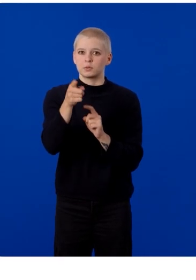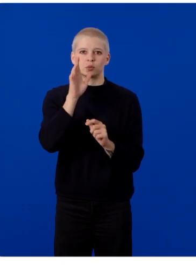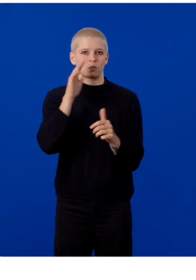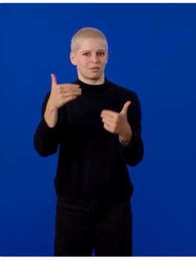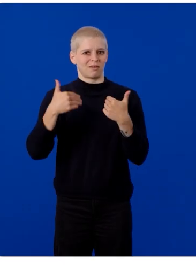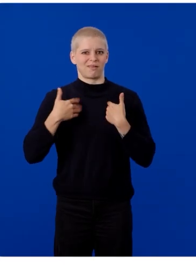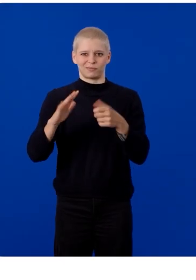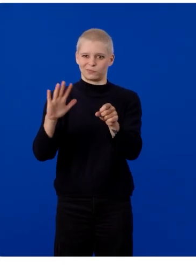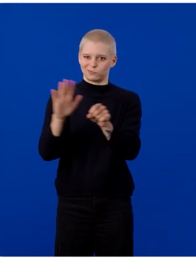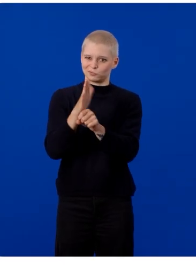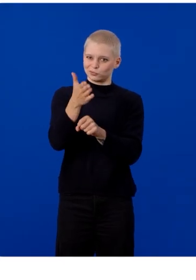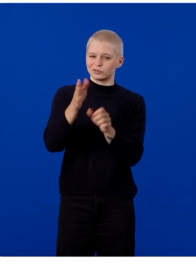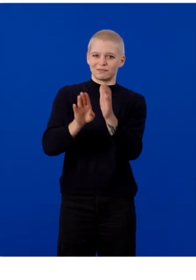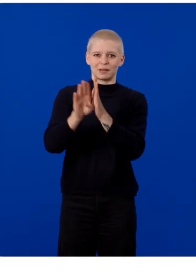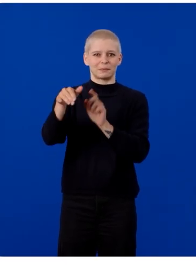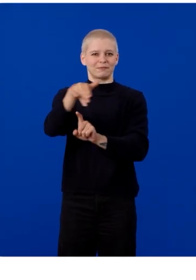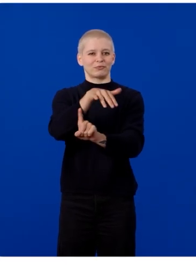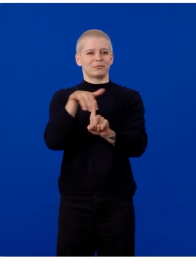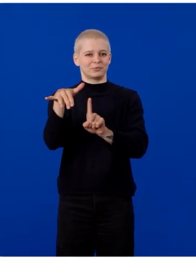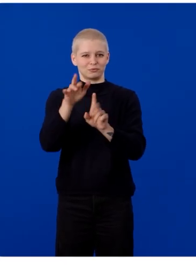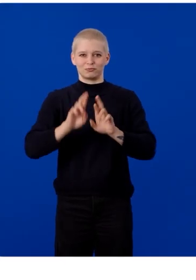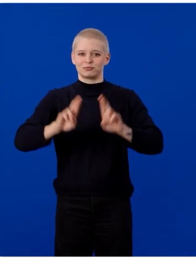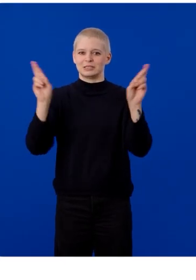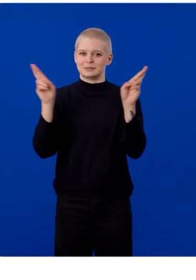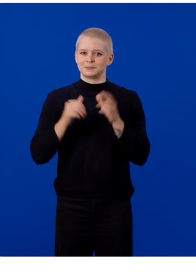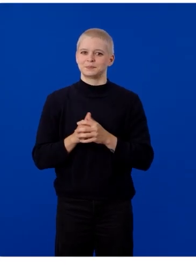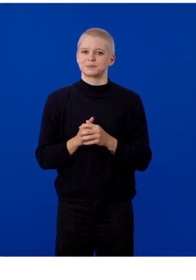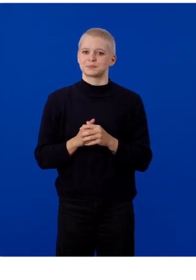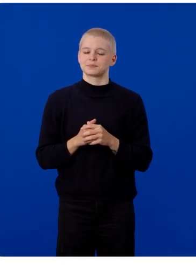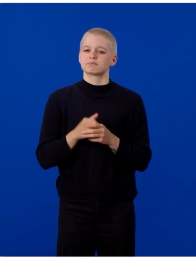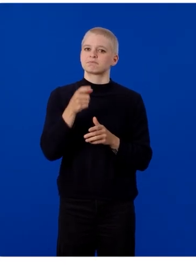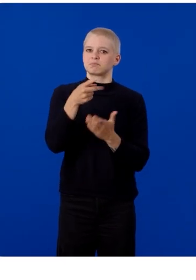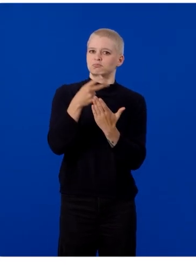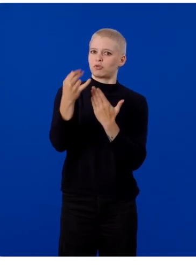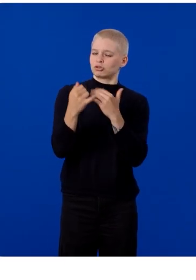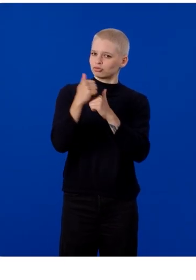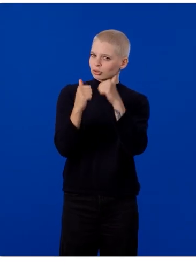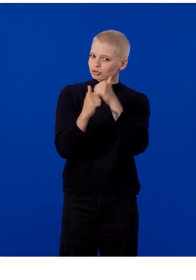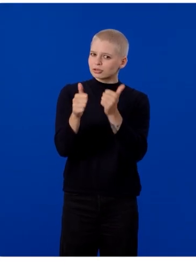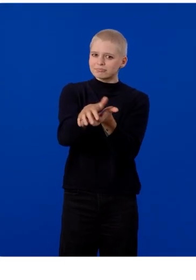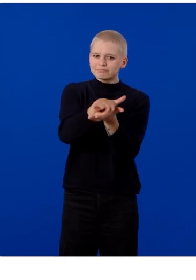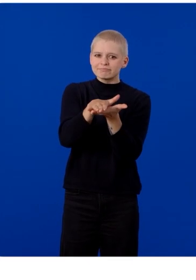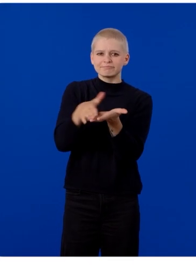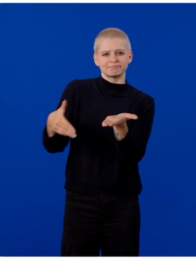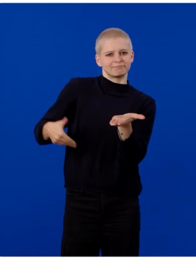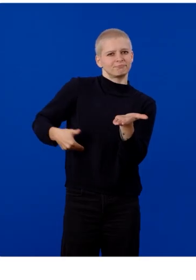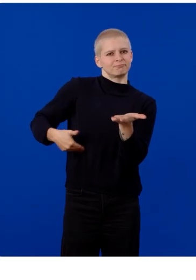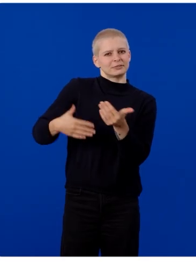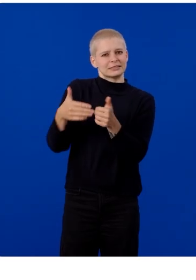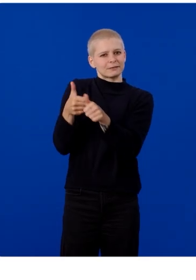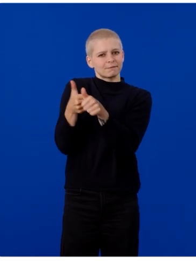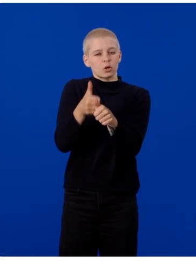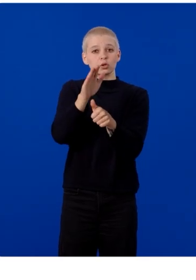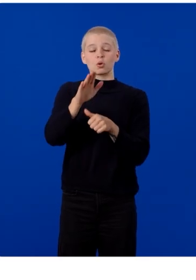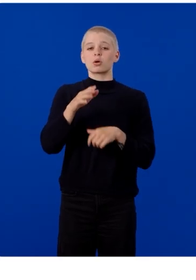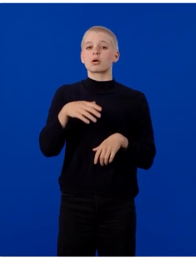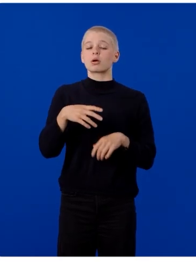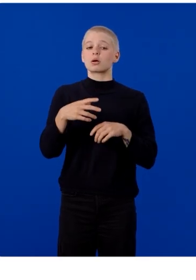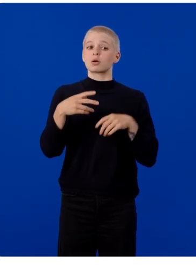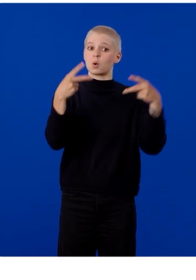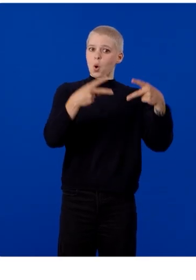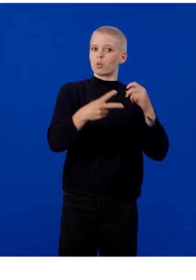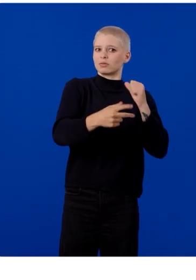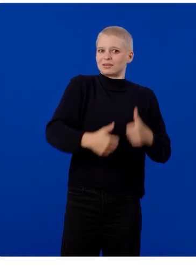have a complete development environment. The project structure is clean and intuitive. Your code lives in source,